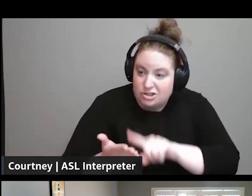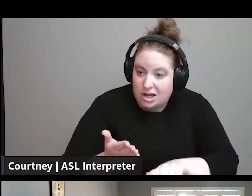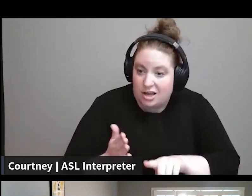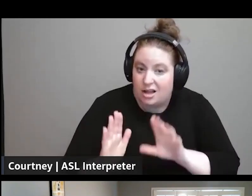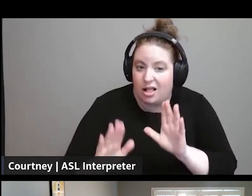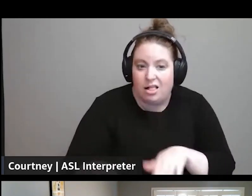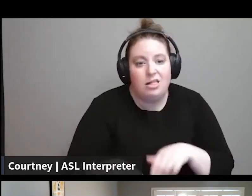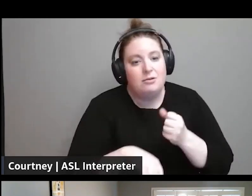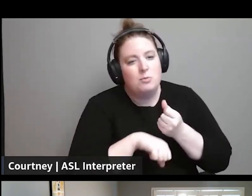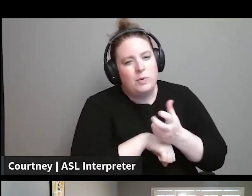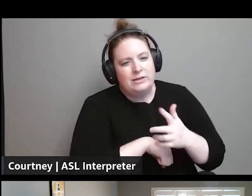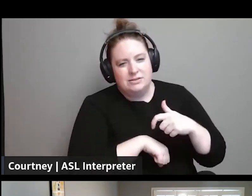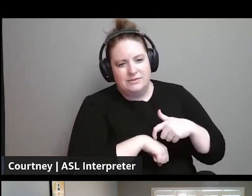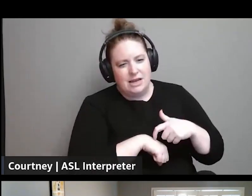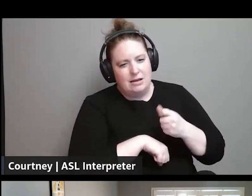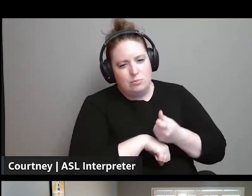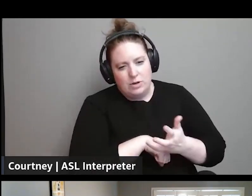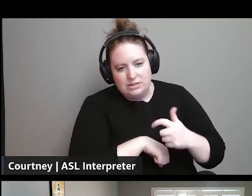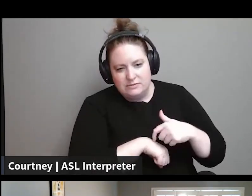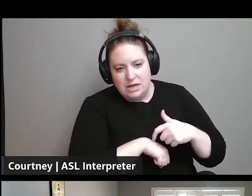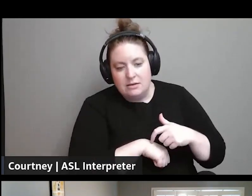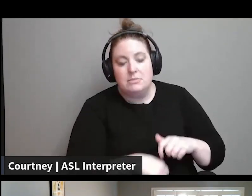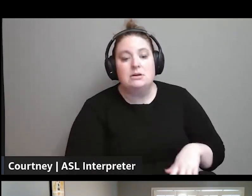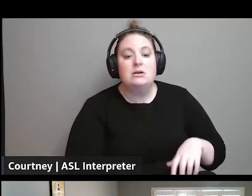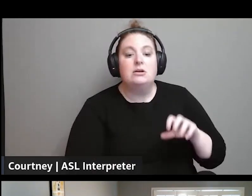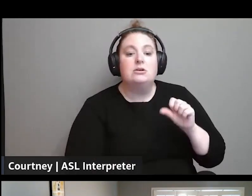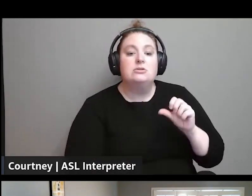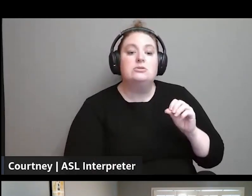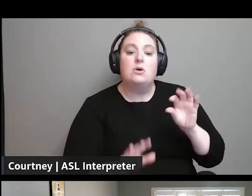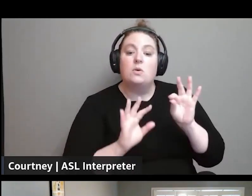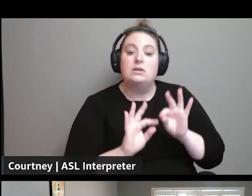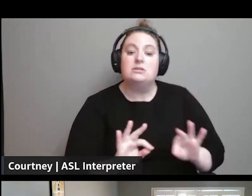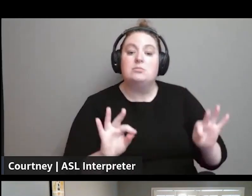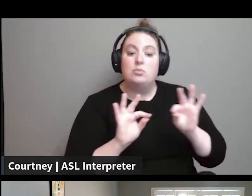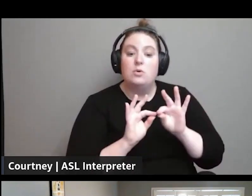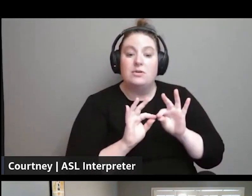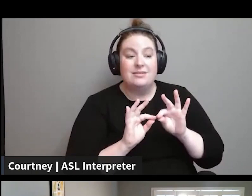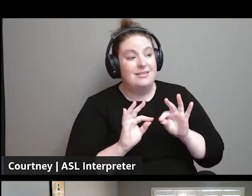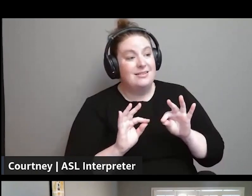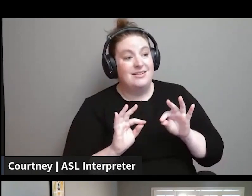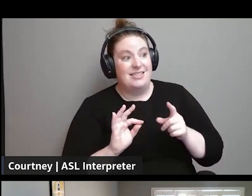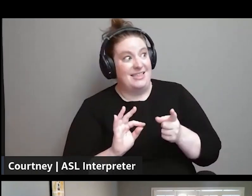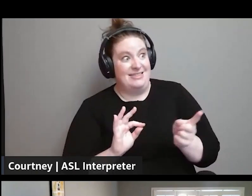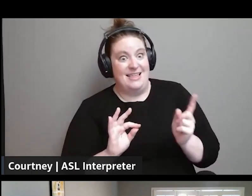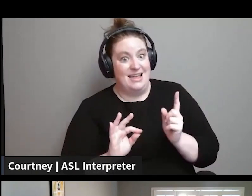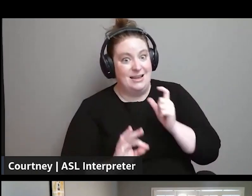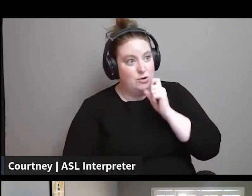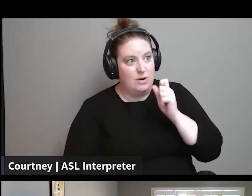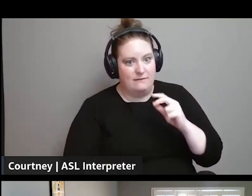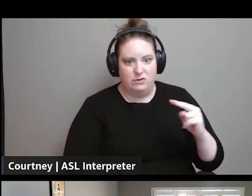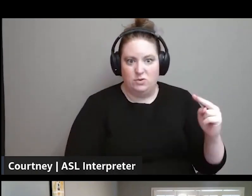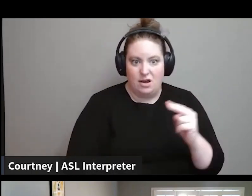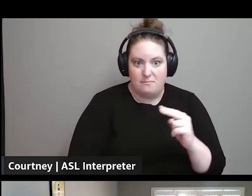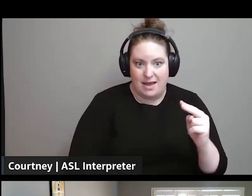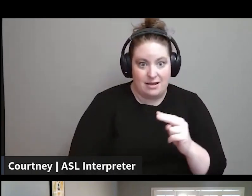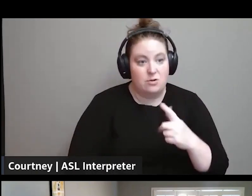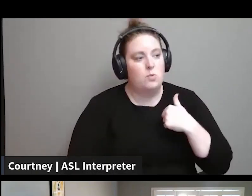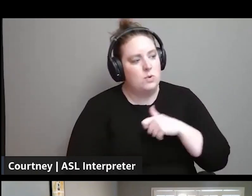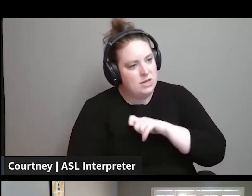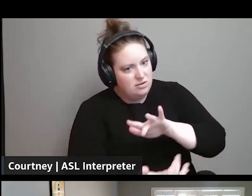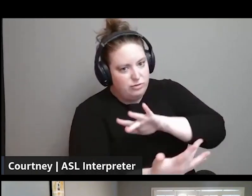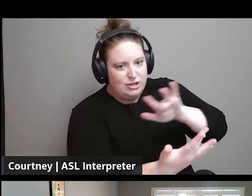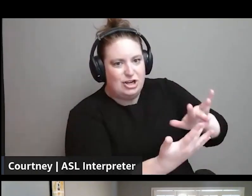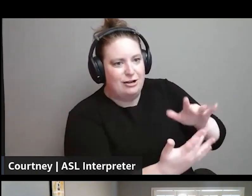of their time, Mm-hmm. right? Mm. So it's important that they don't have to come back. We actually reach out to them, right?